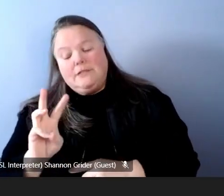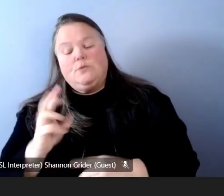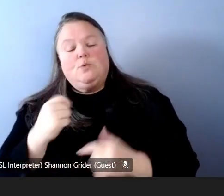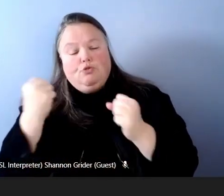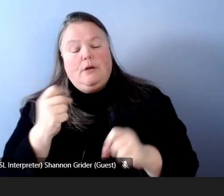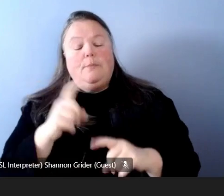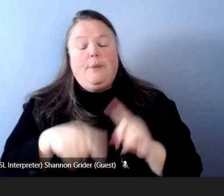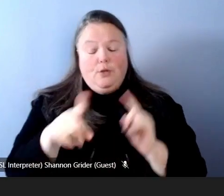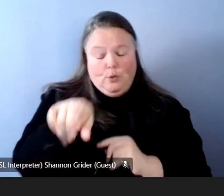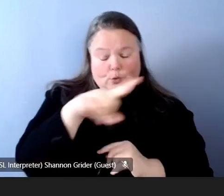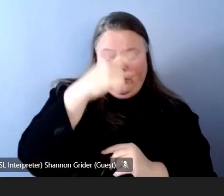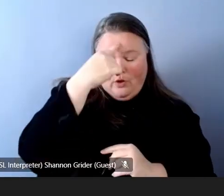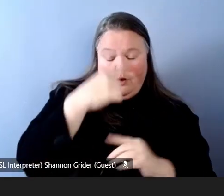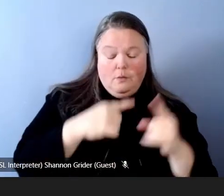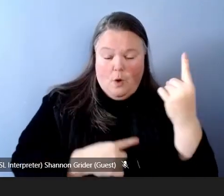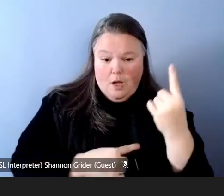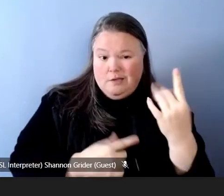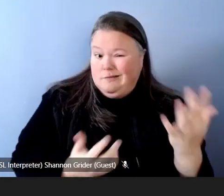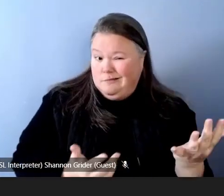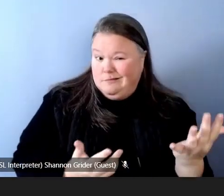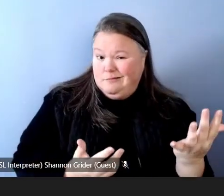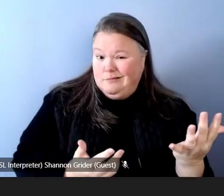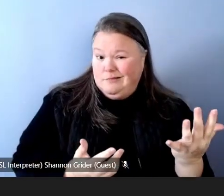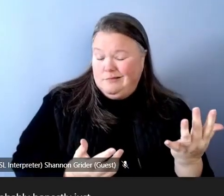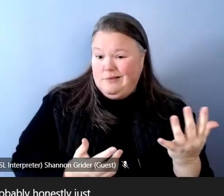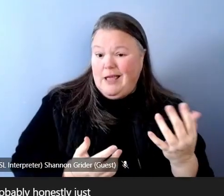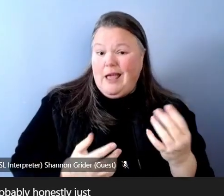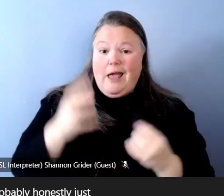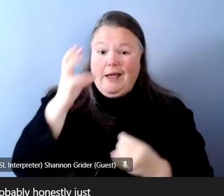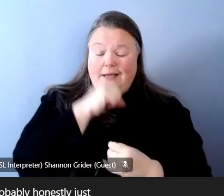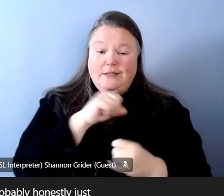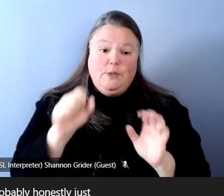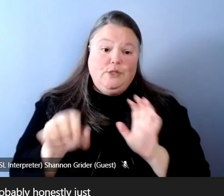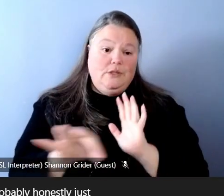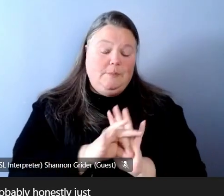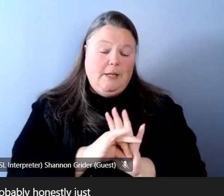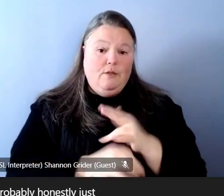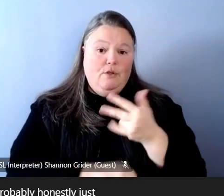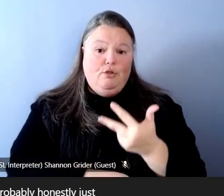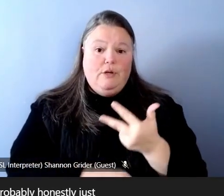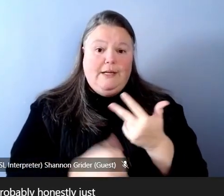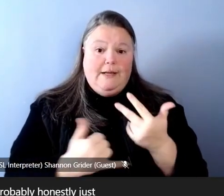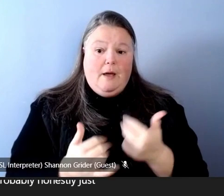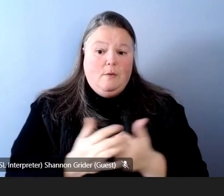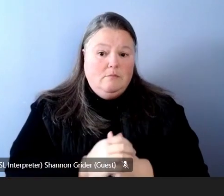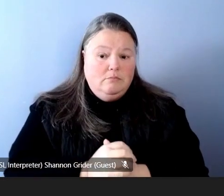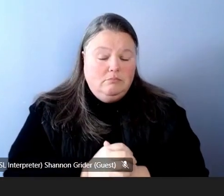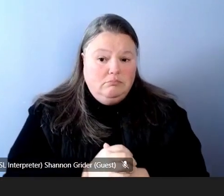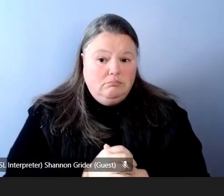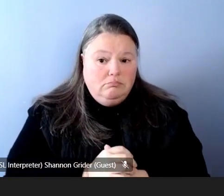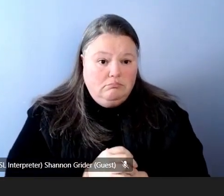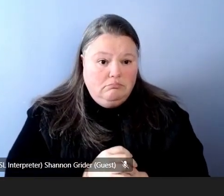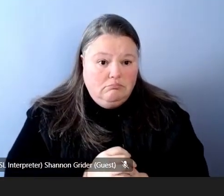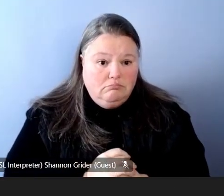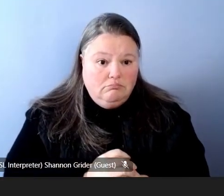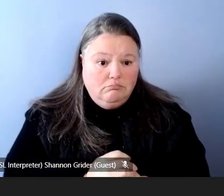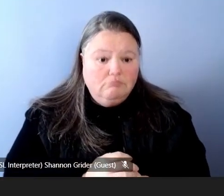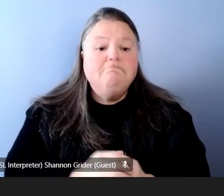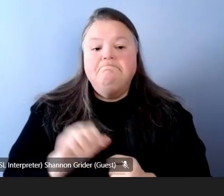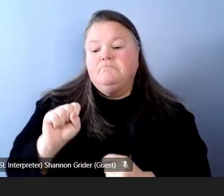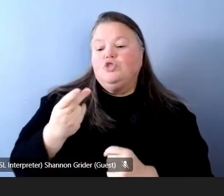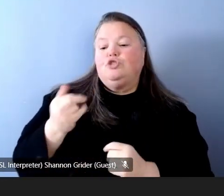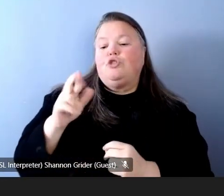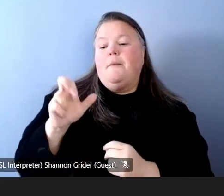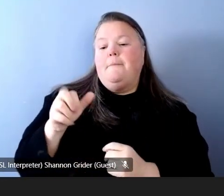If you all agree there, we can probably honestly just choose our 3 now and go from there. Yep, I agree.